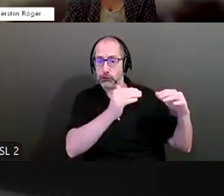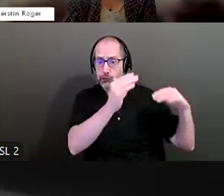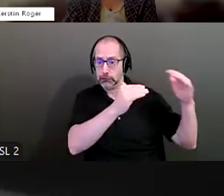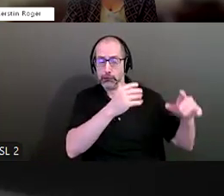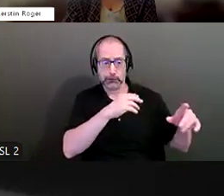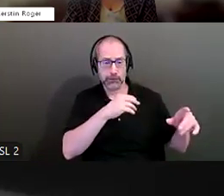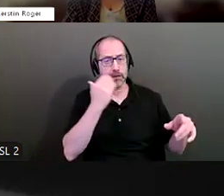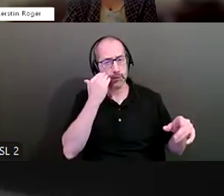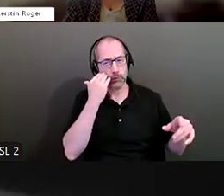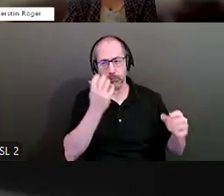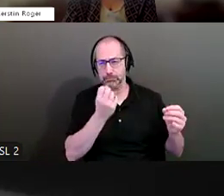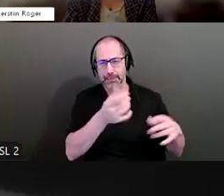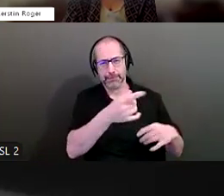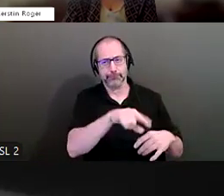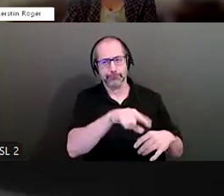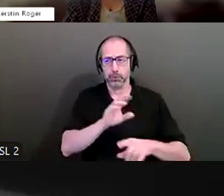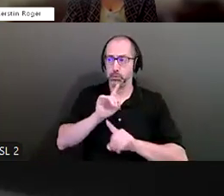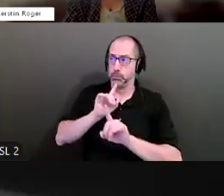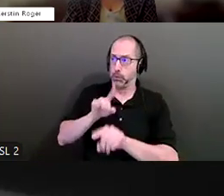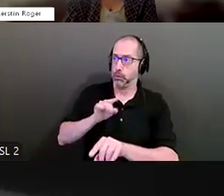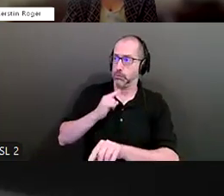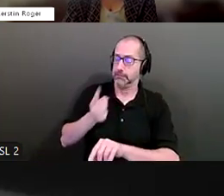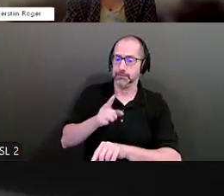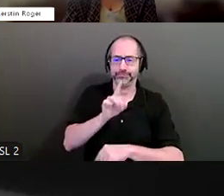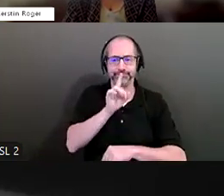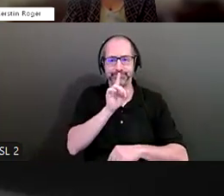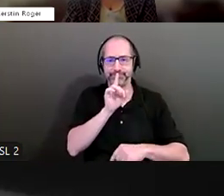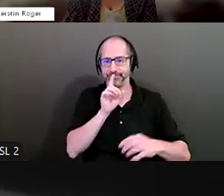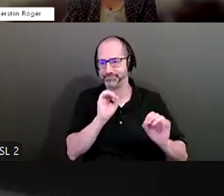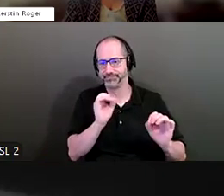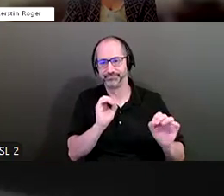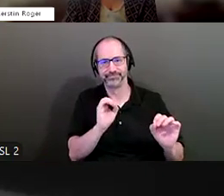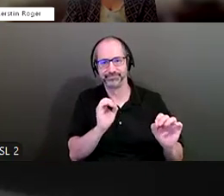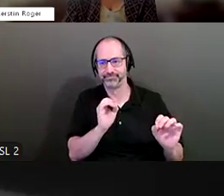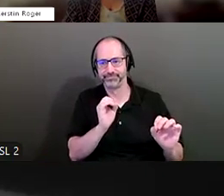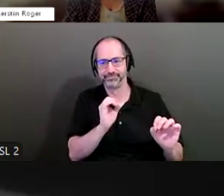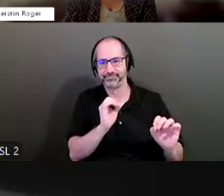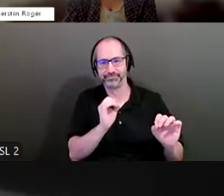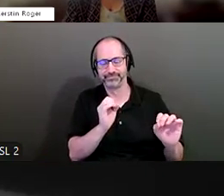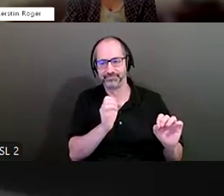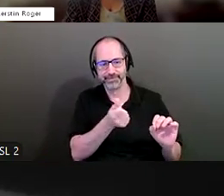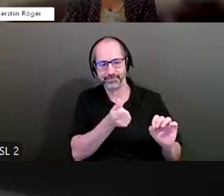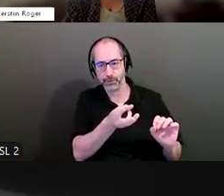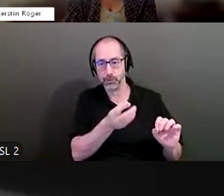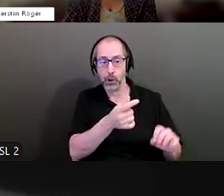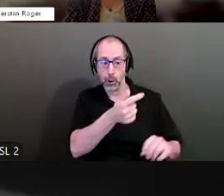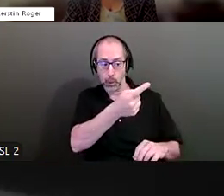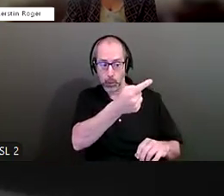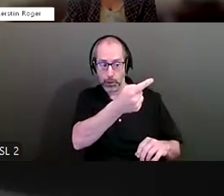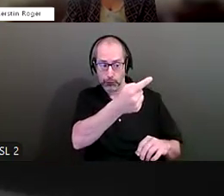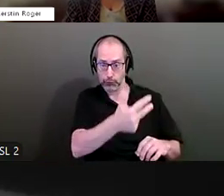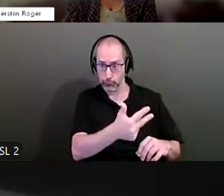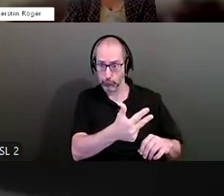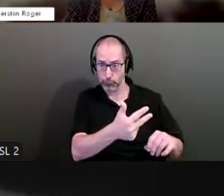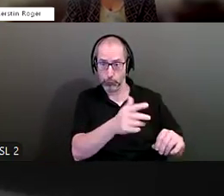go underreporting. And our most recent estimates suggest that 1/3 of cases of